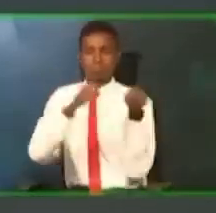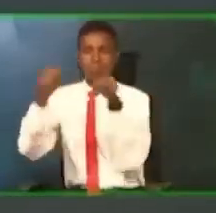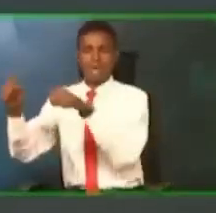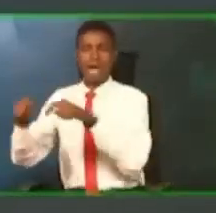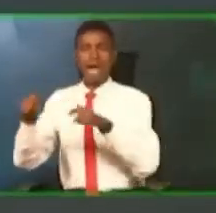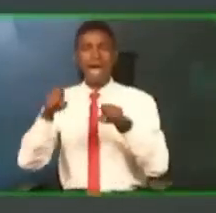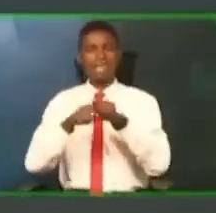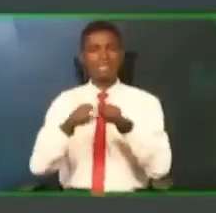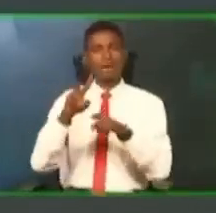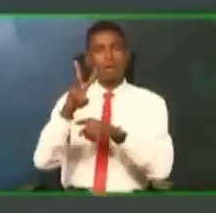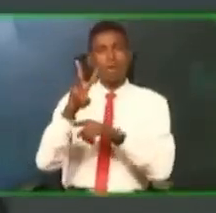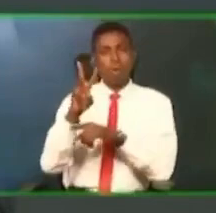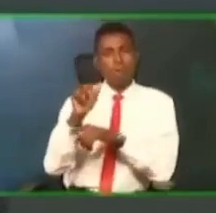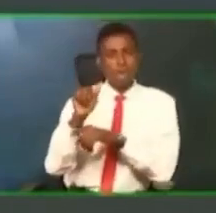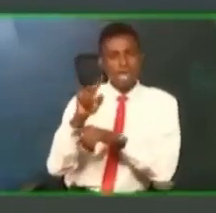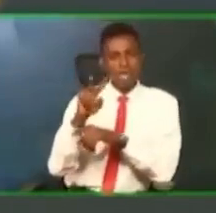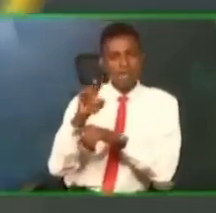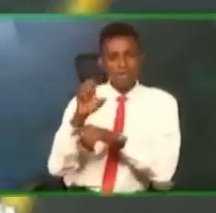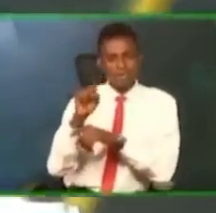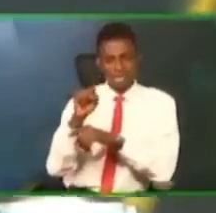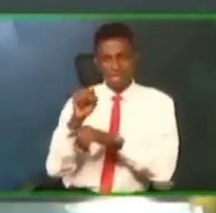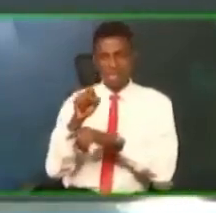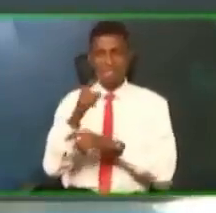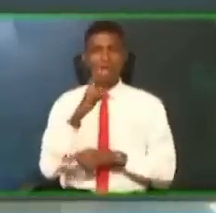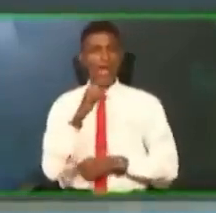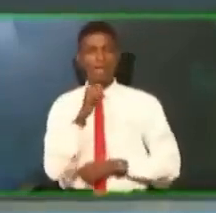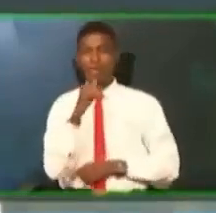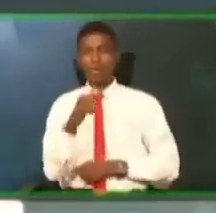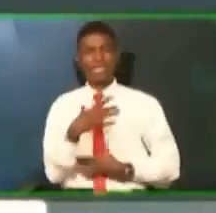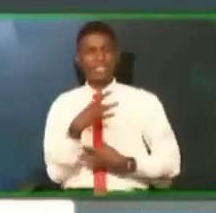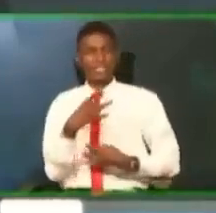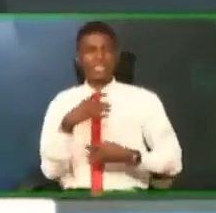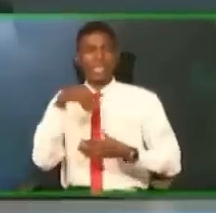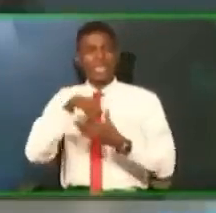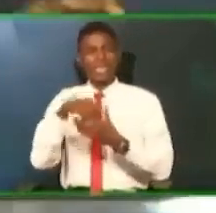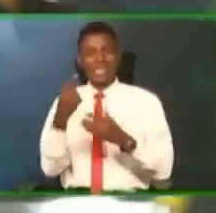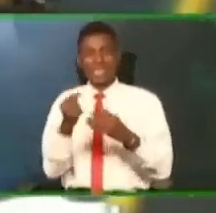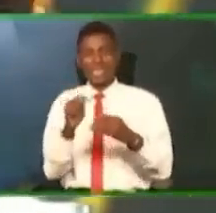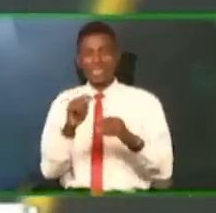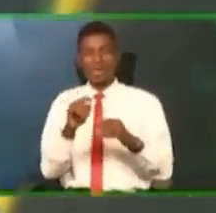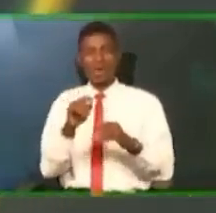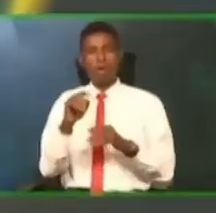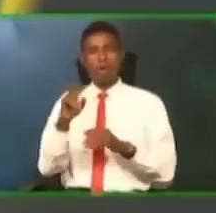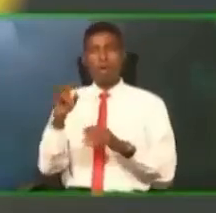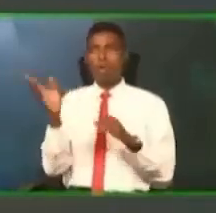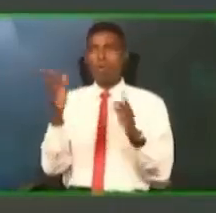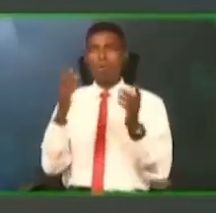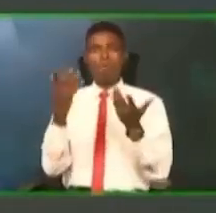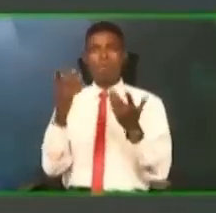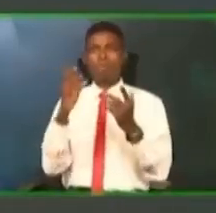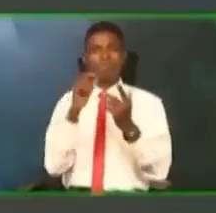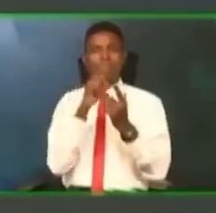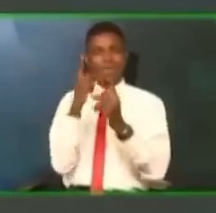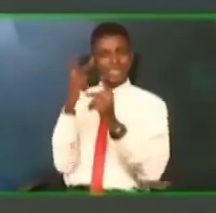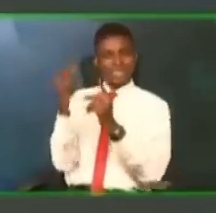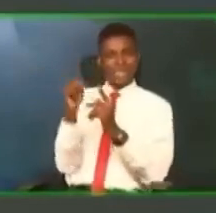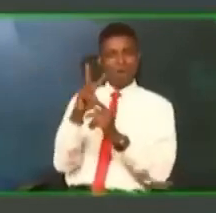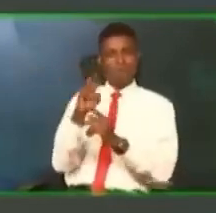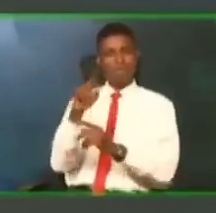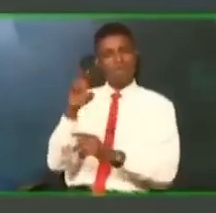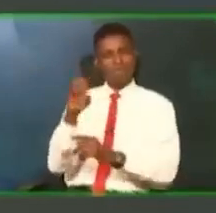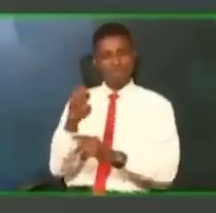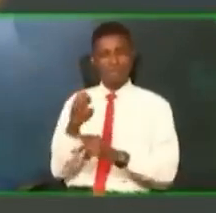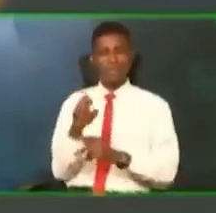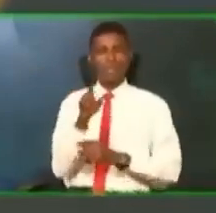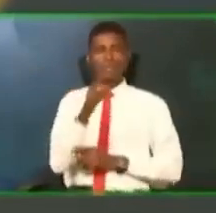Notice that. You are not interested in the waves. You are interested in capturing the intent, that flower, to give